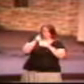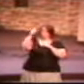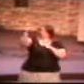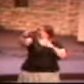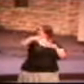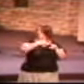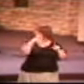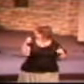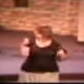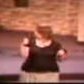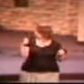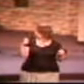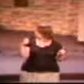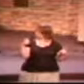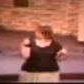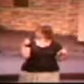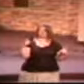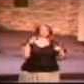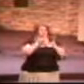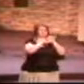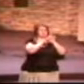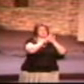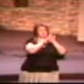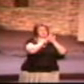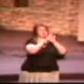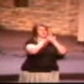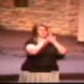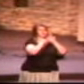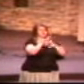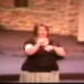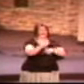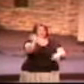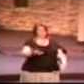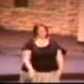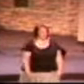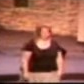Asia.